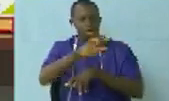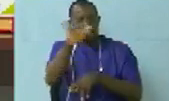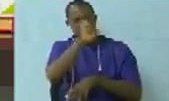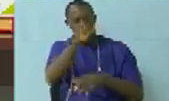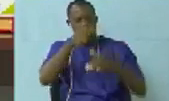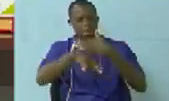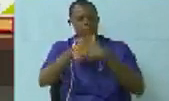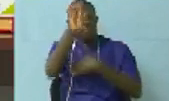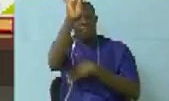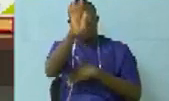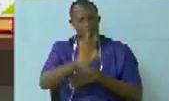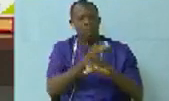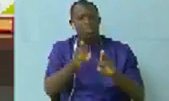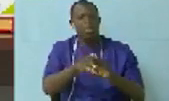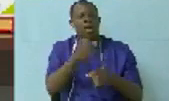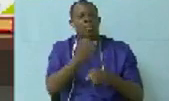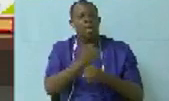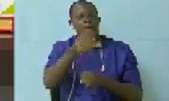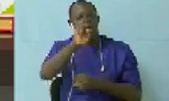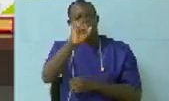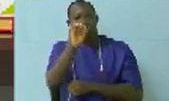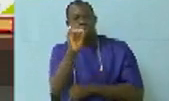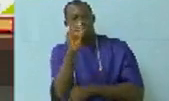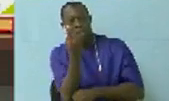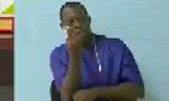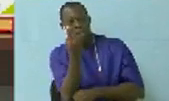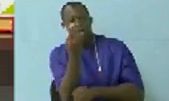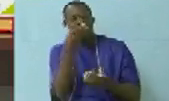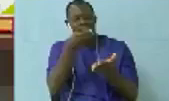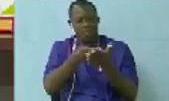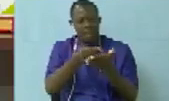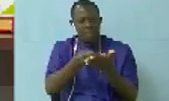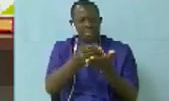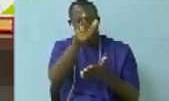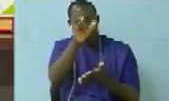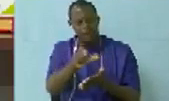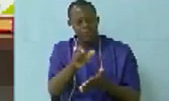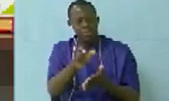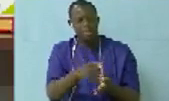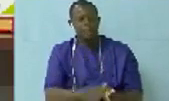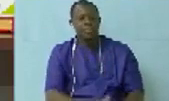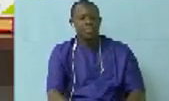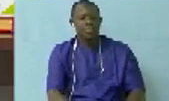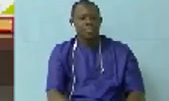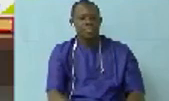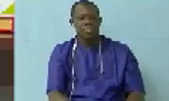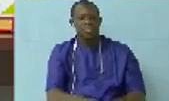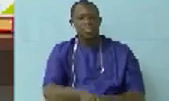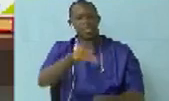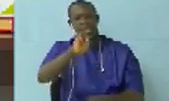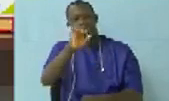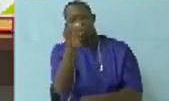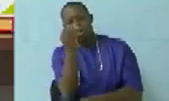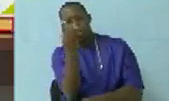2005. Nata February karo kono One finance. SO1 finance. What is SO1? SO1 D.